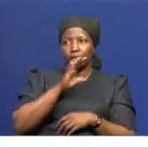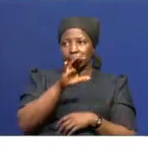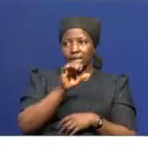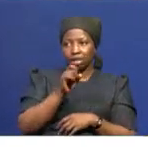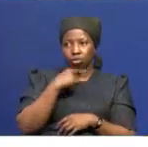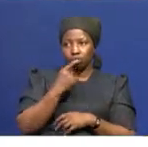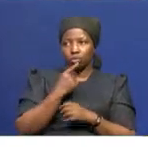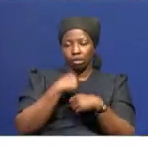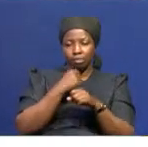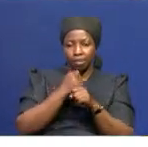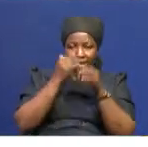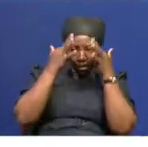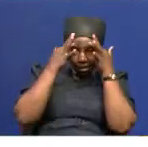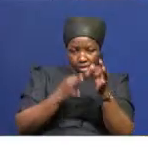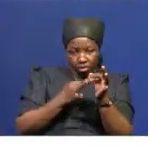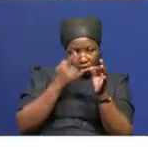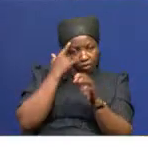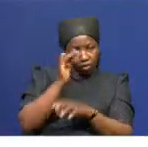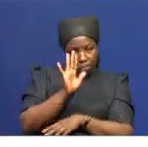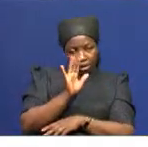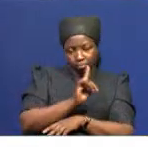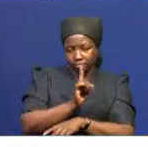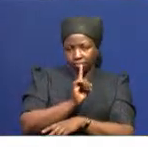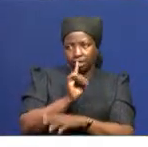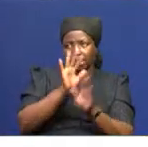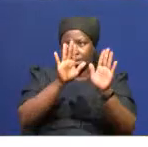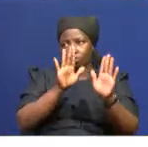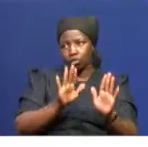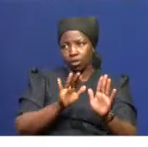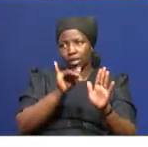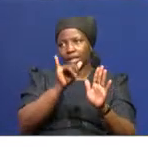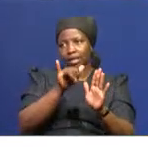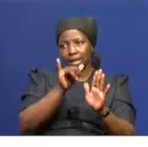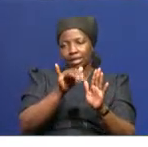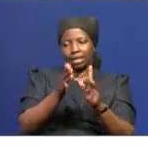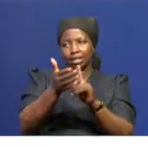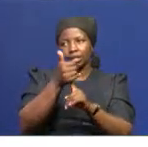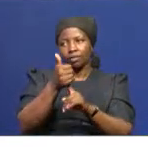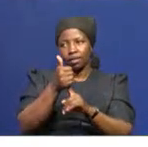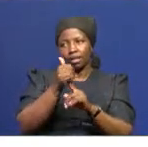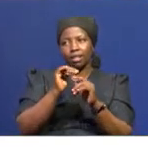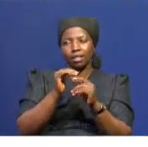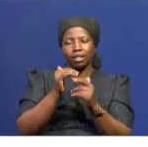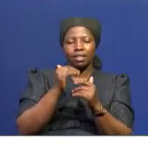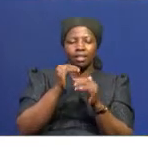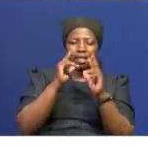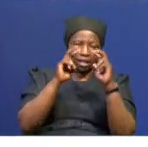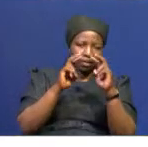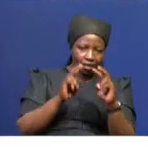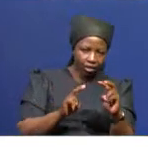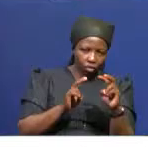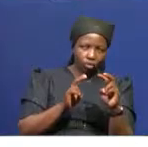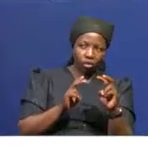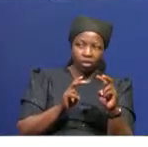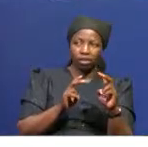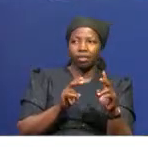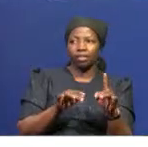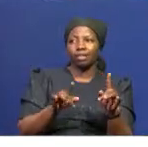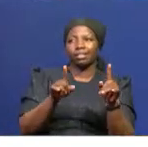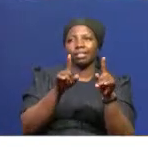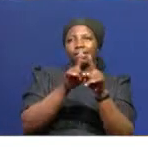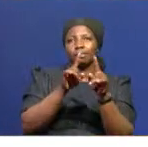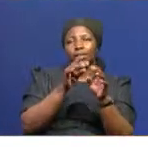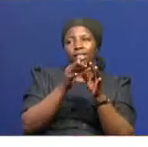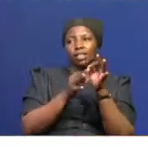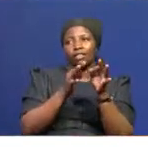him. It is important that that is achieved, the threshold of the investigations, where it is, and